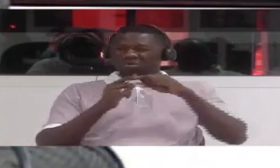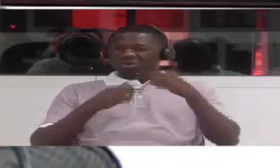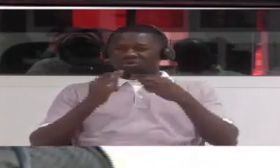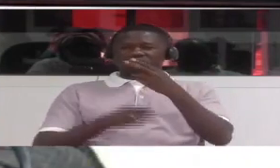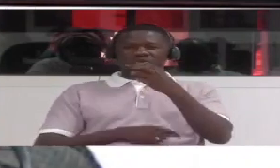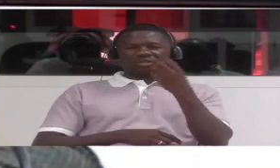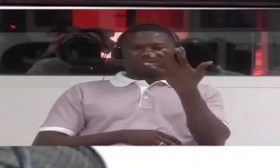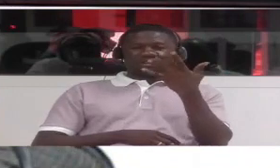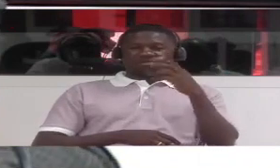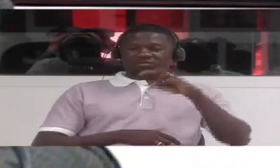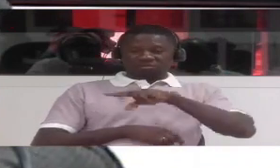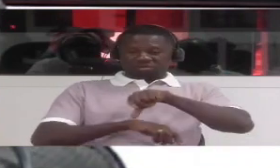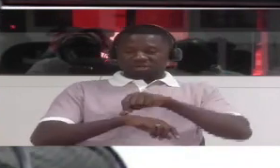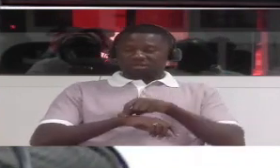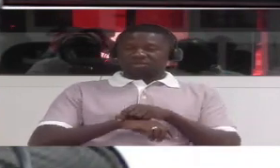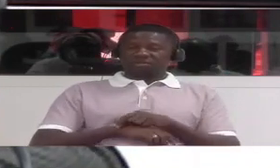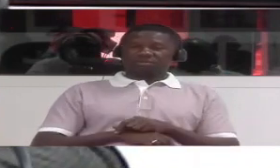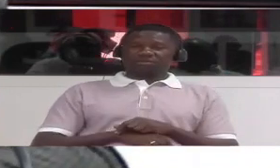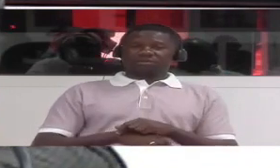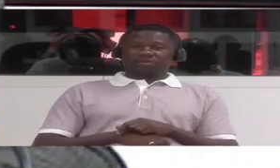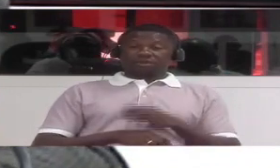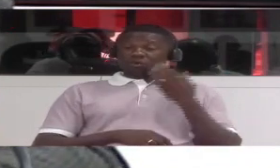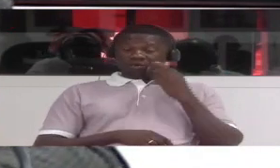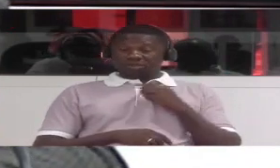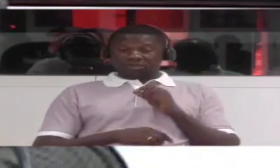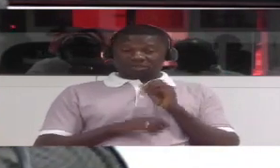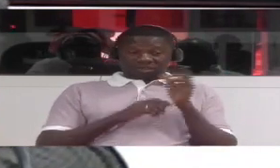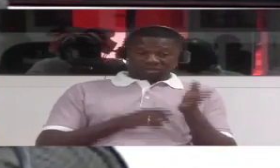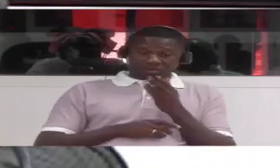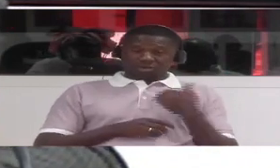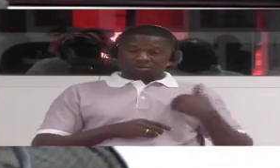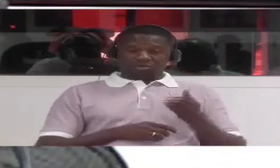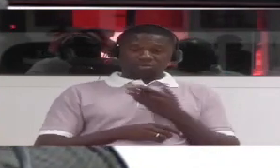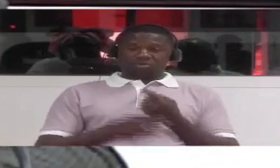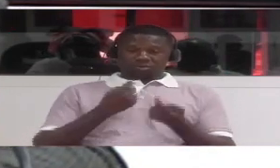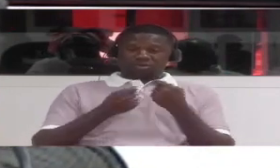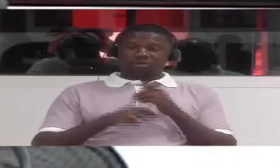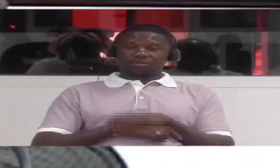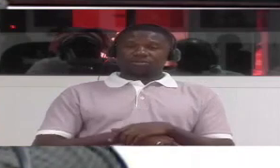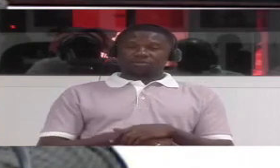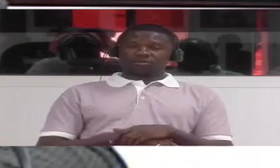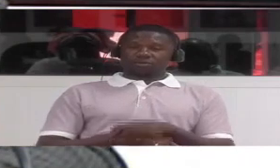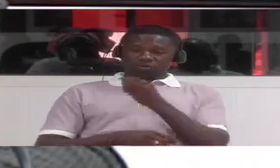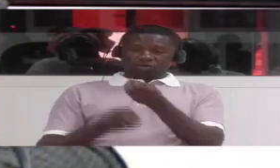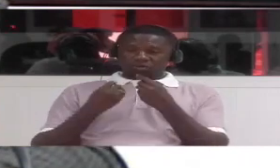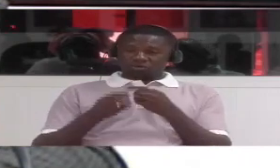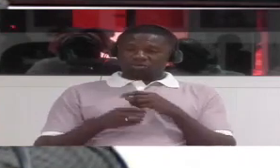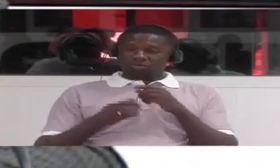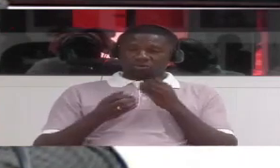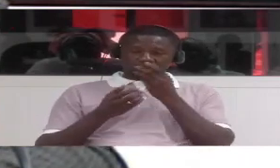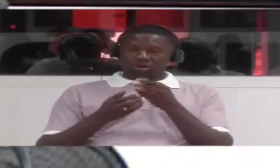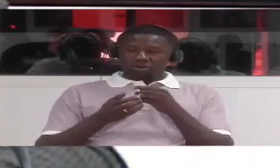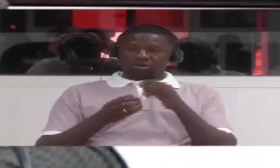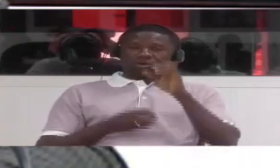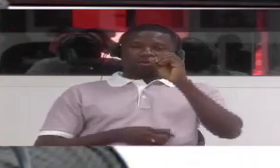he will signal the people to come again. You also mentioned an Omar Ba as part